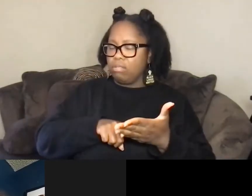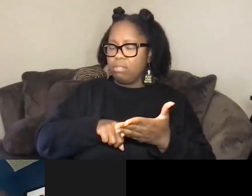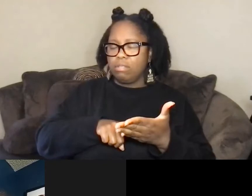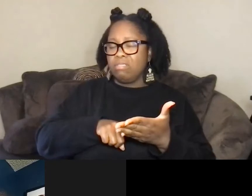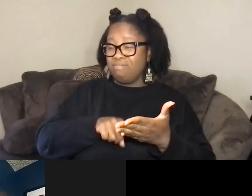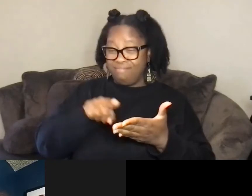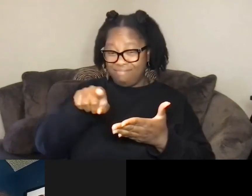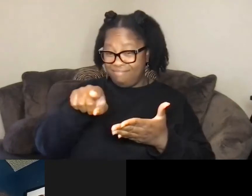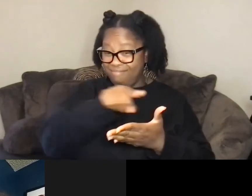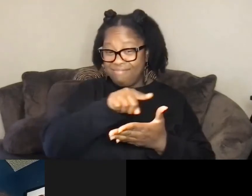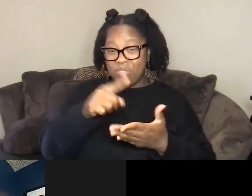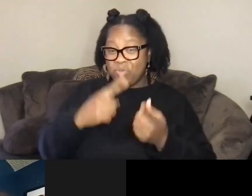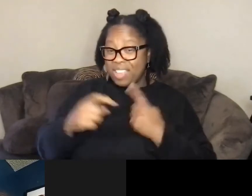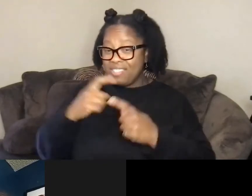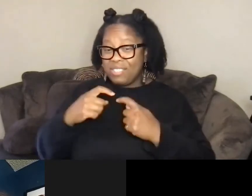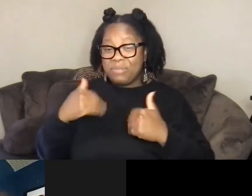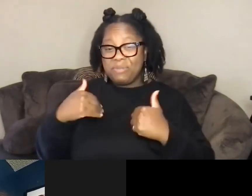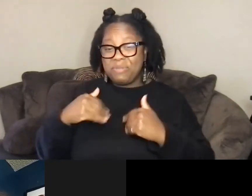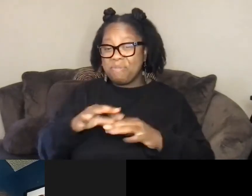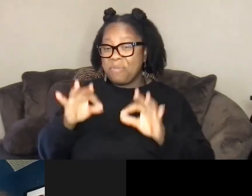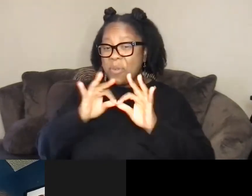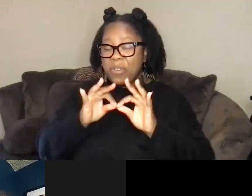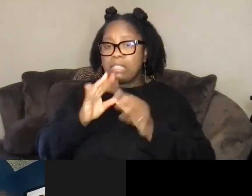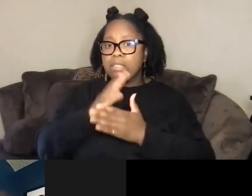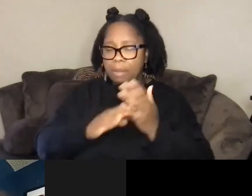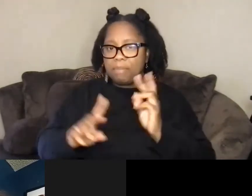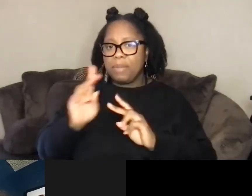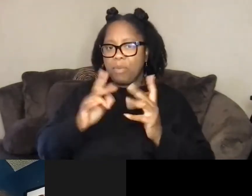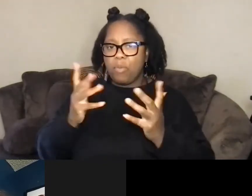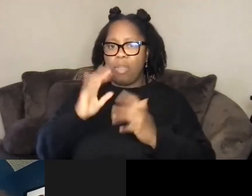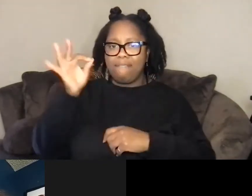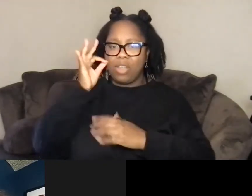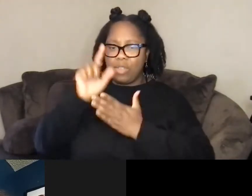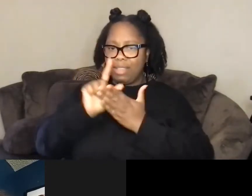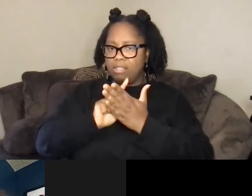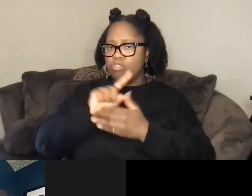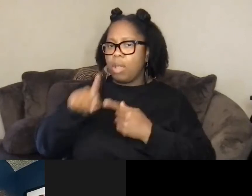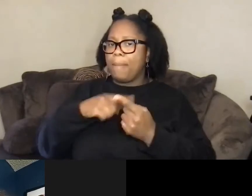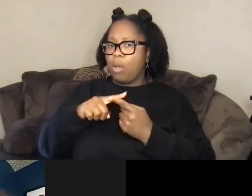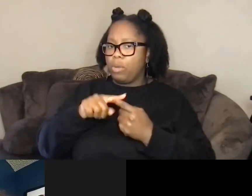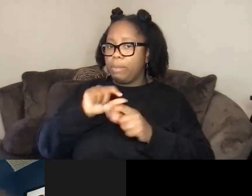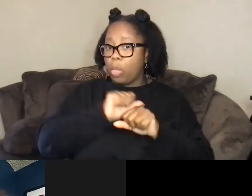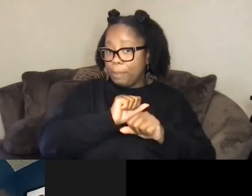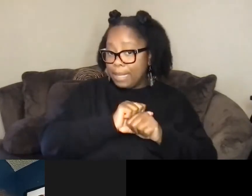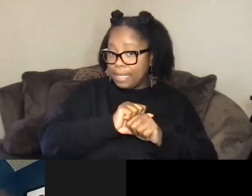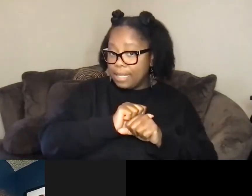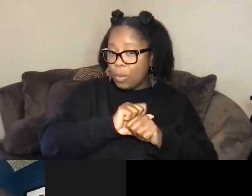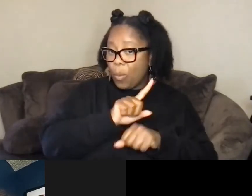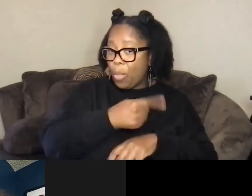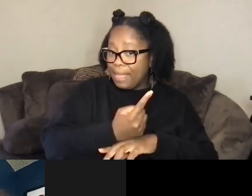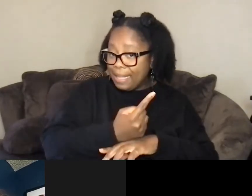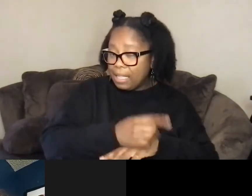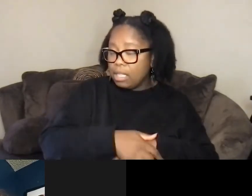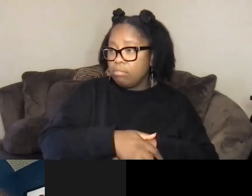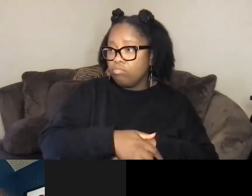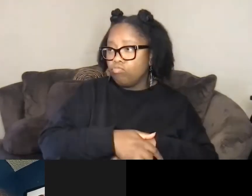questions because, some people want to do federal legislation about employment. Yeah. And I think if you're